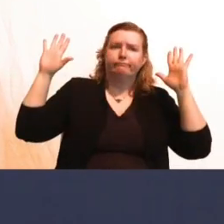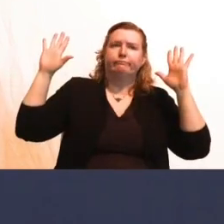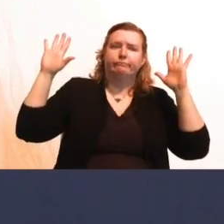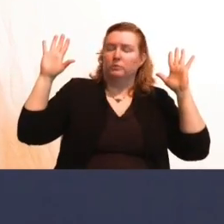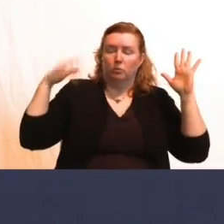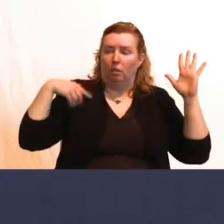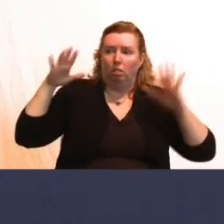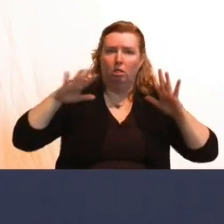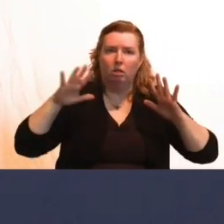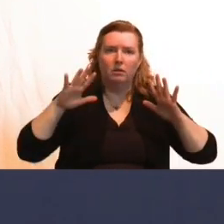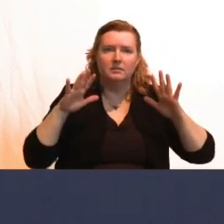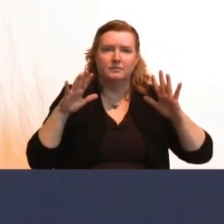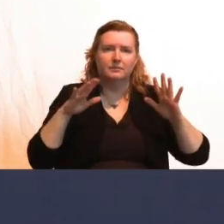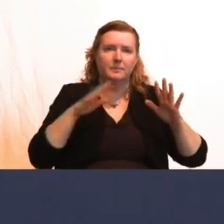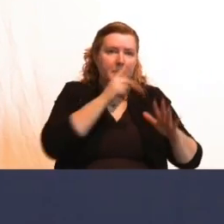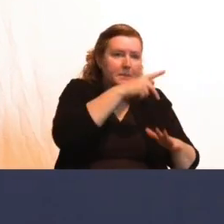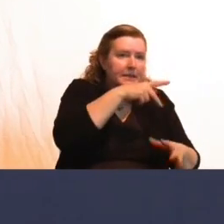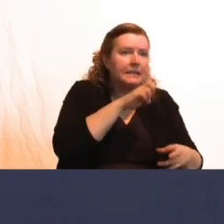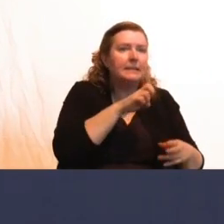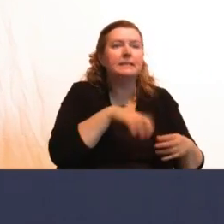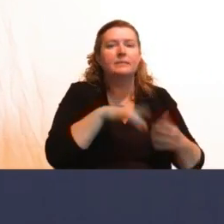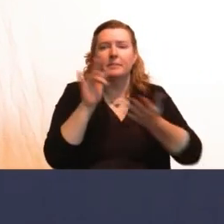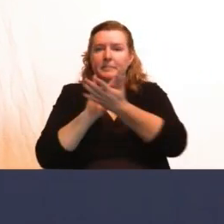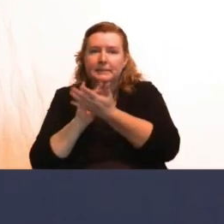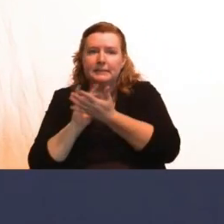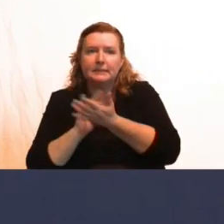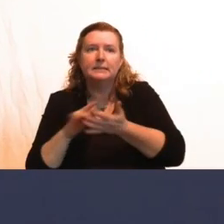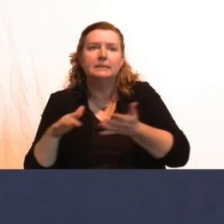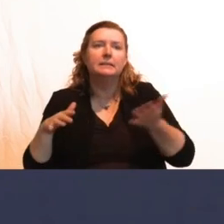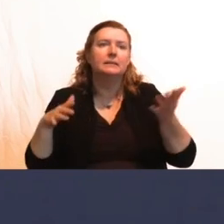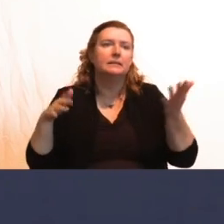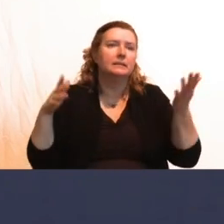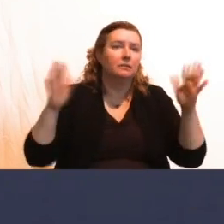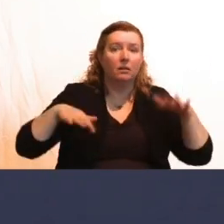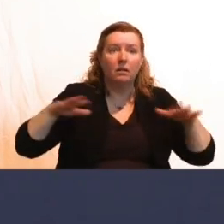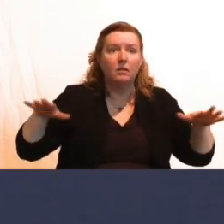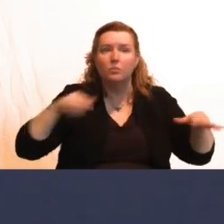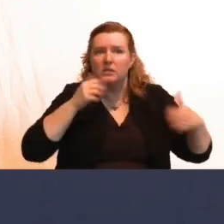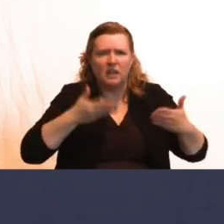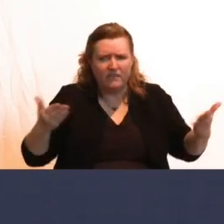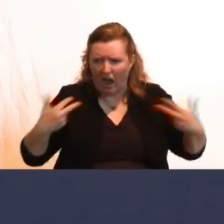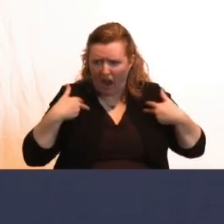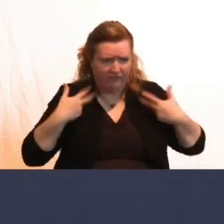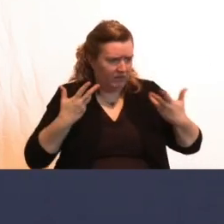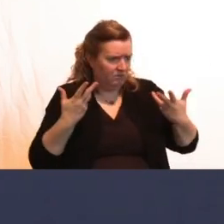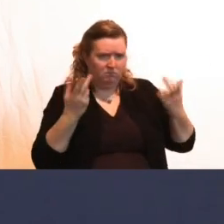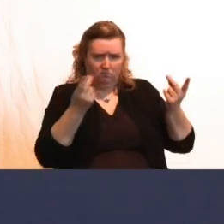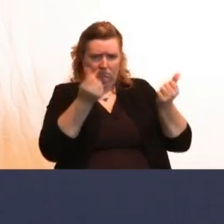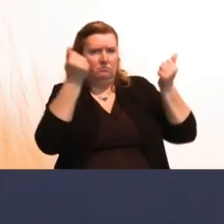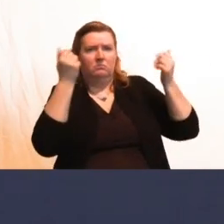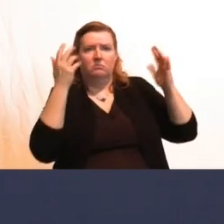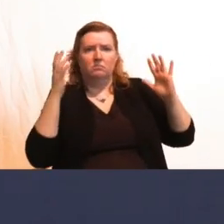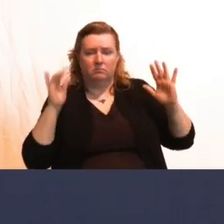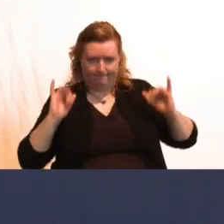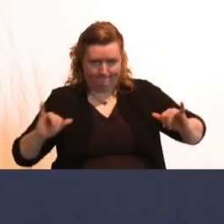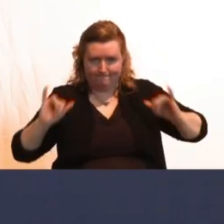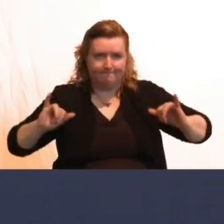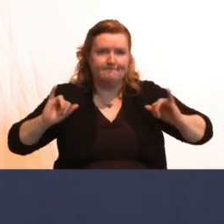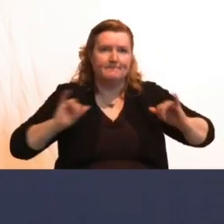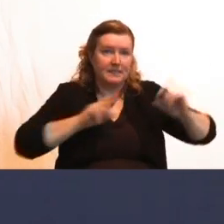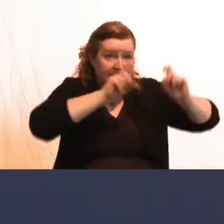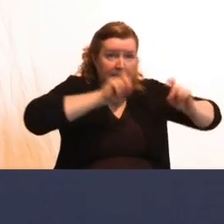monoclonal antibodies, vaccines, testing, PPE, ventilators. I feel very good